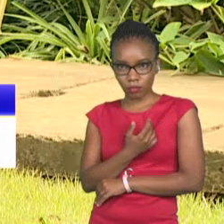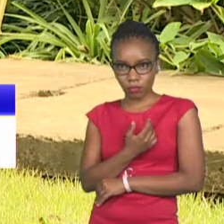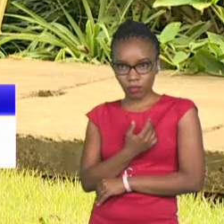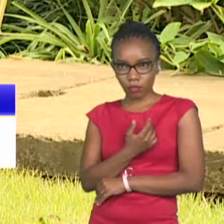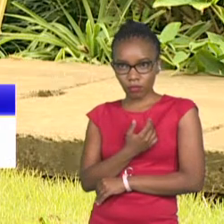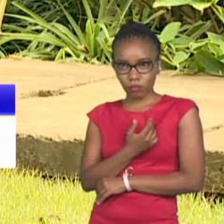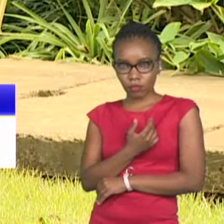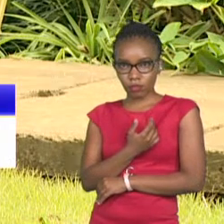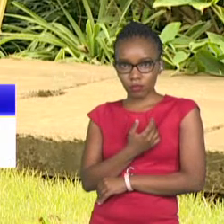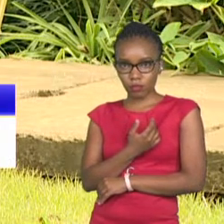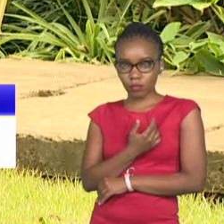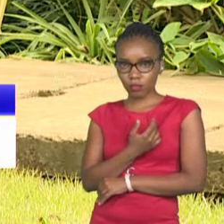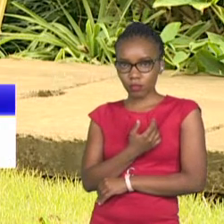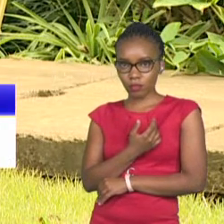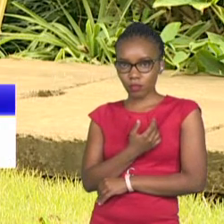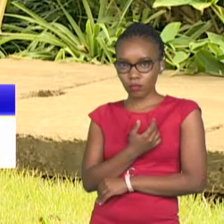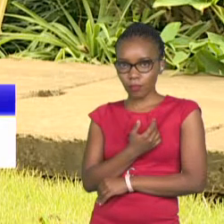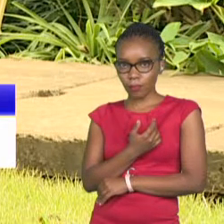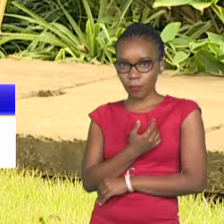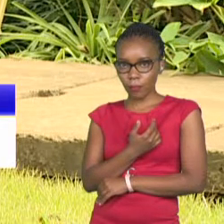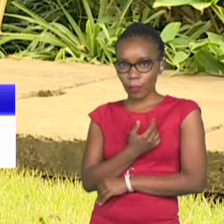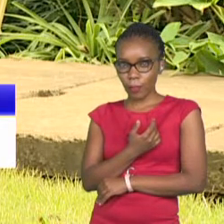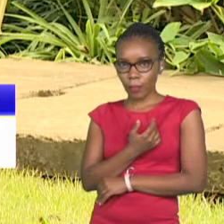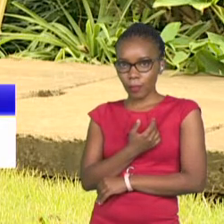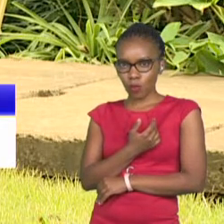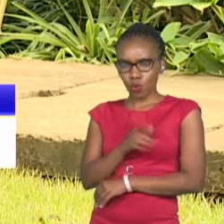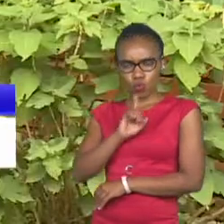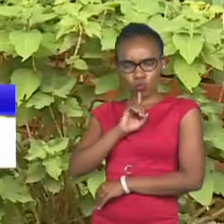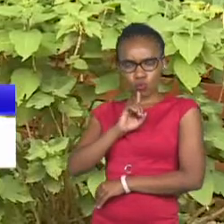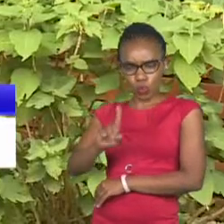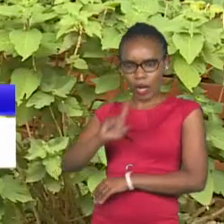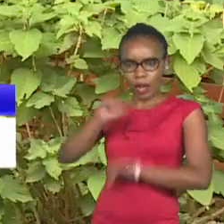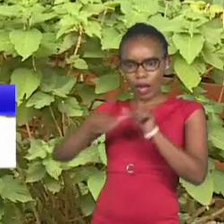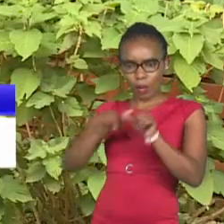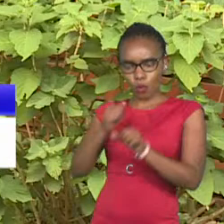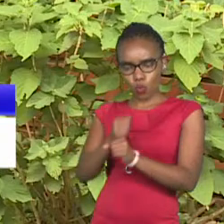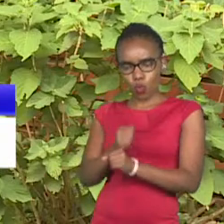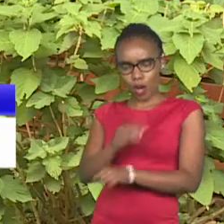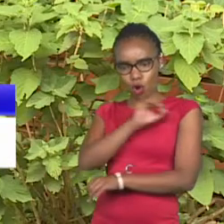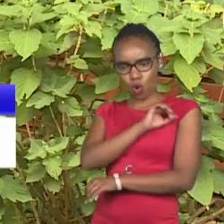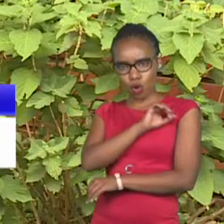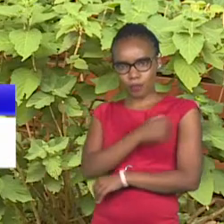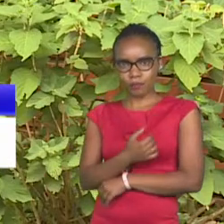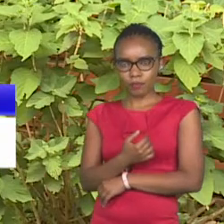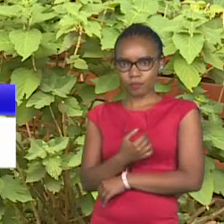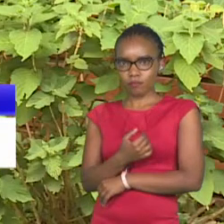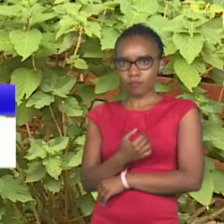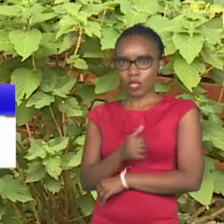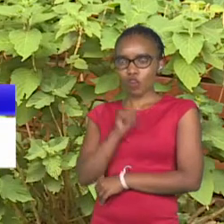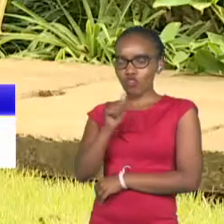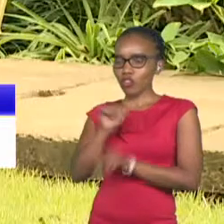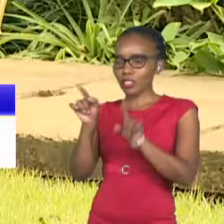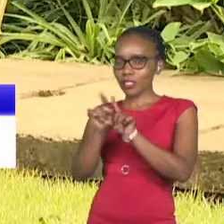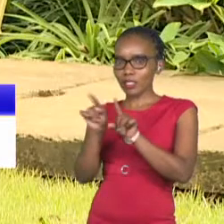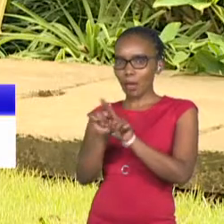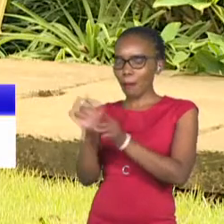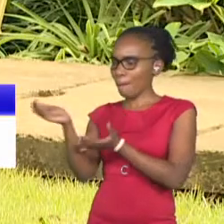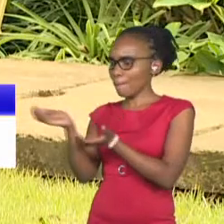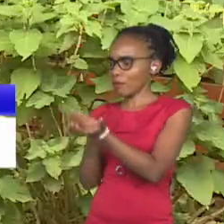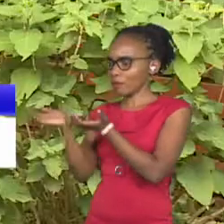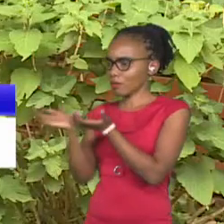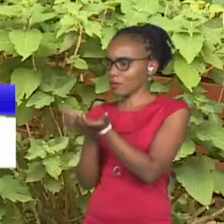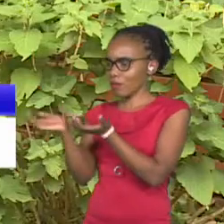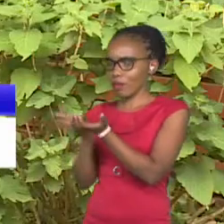works in a way that you have certainty on what you're doing, unlike normal business